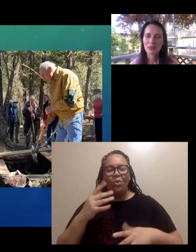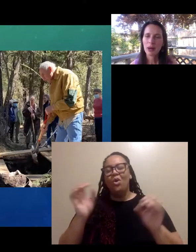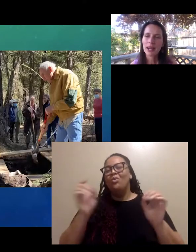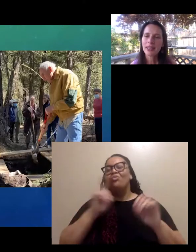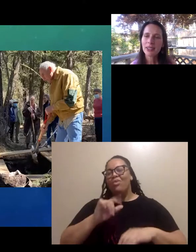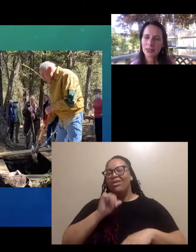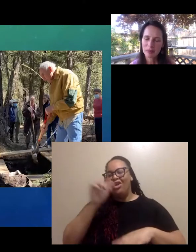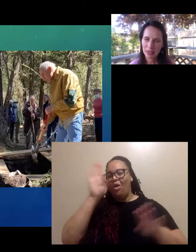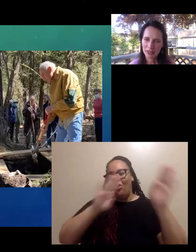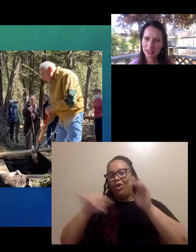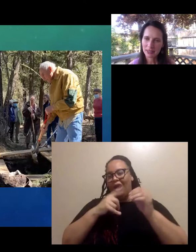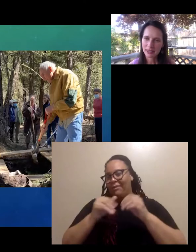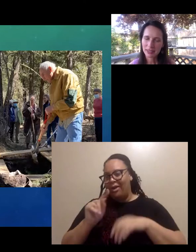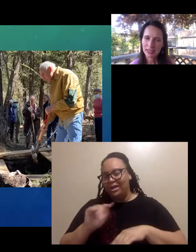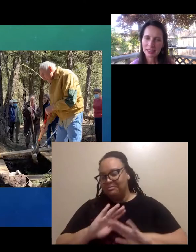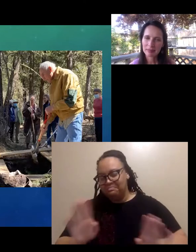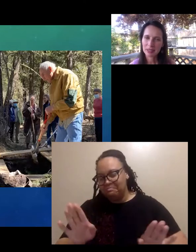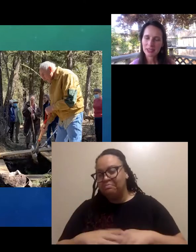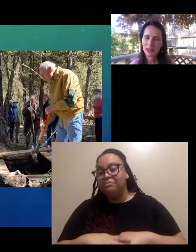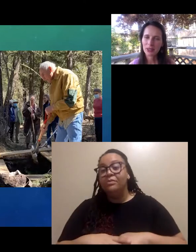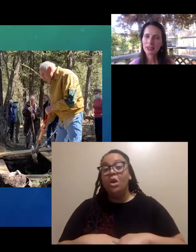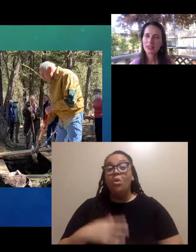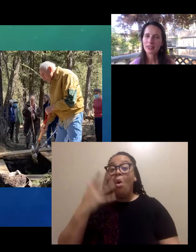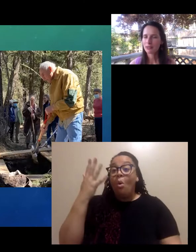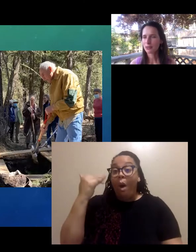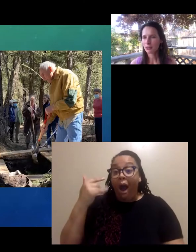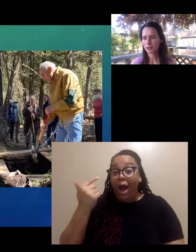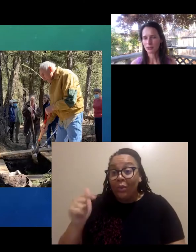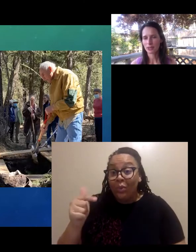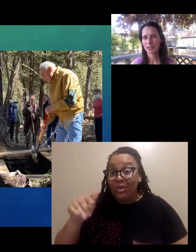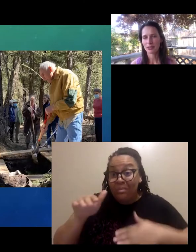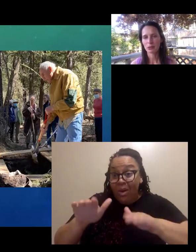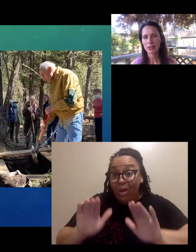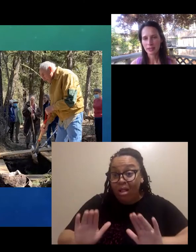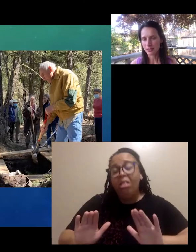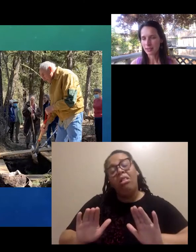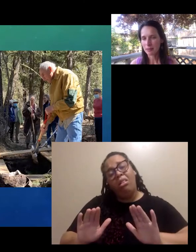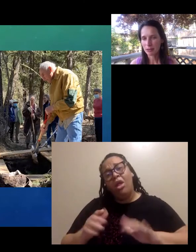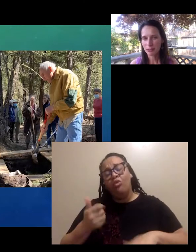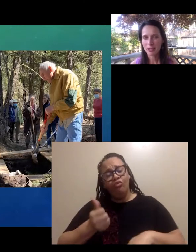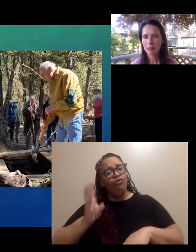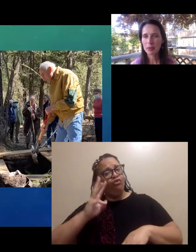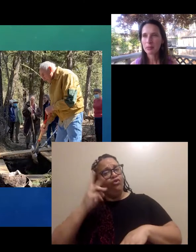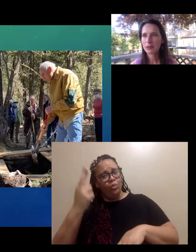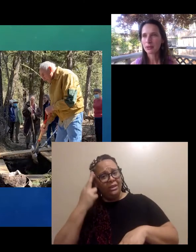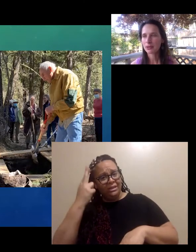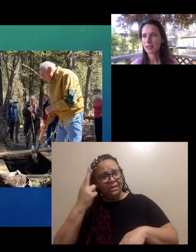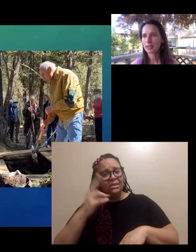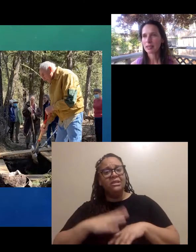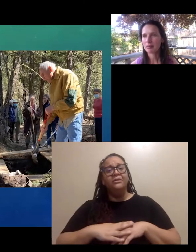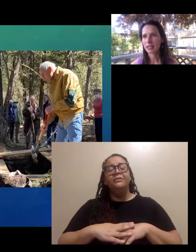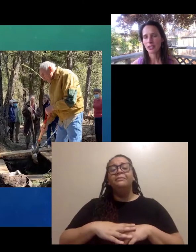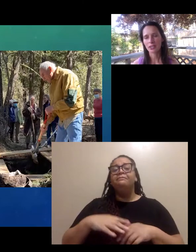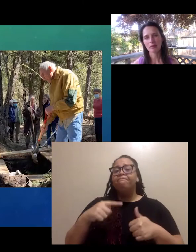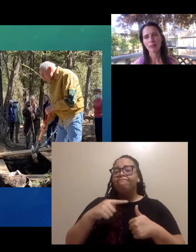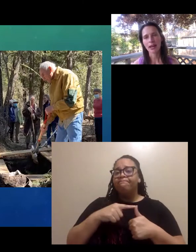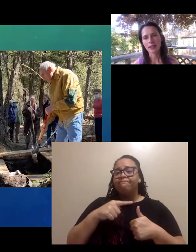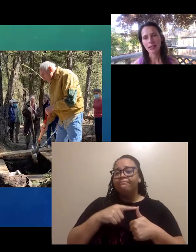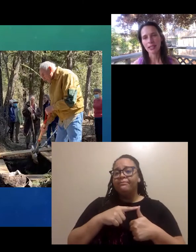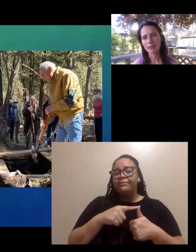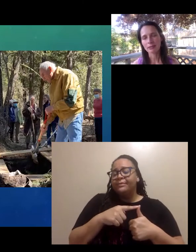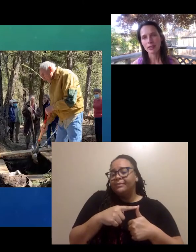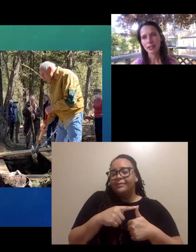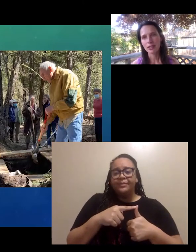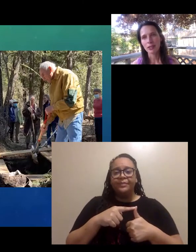And then why green burial? So there are several reasons. I mean, for some people, it's just a